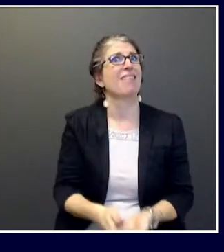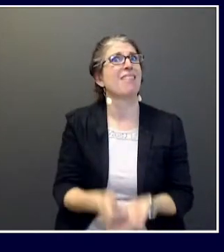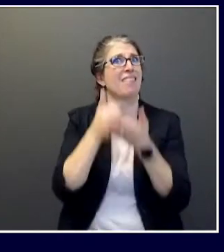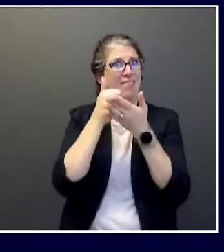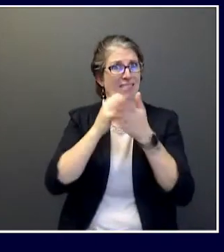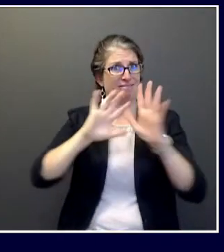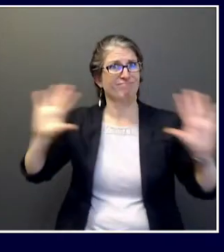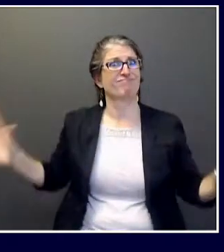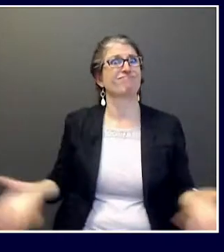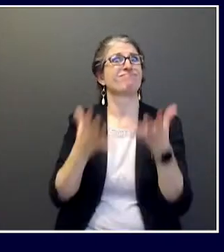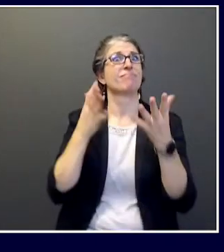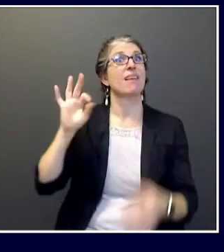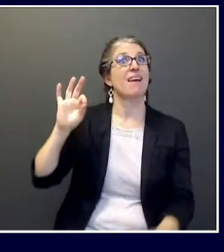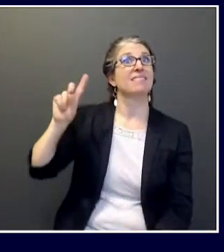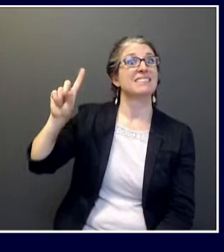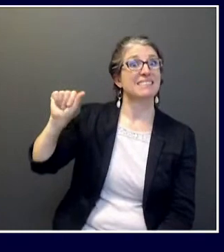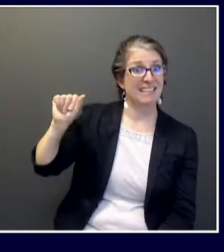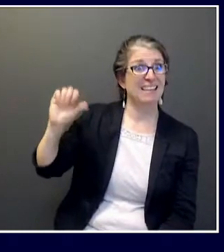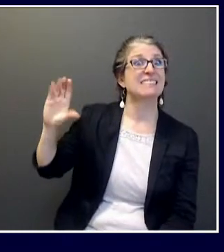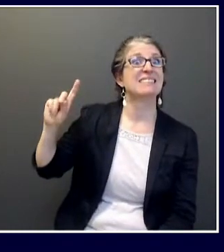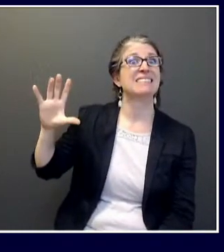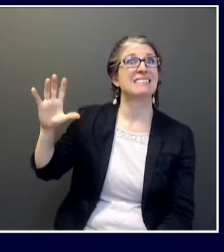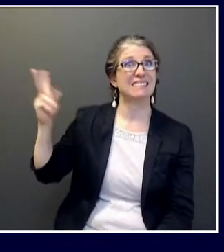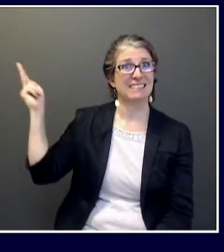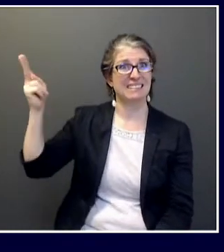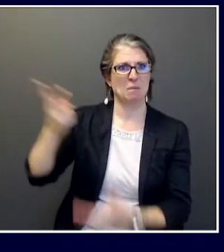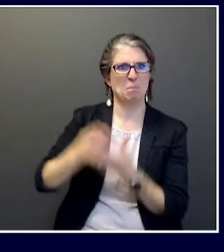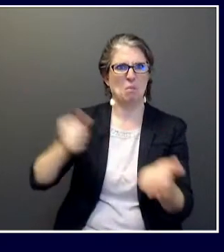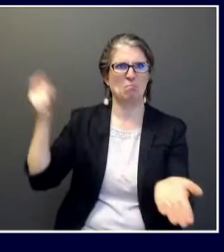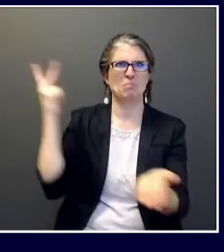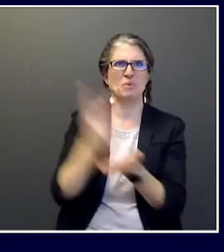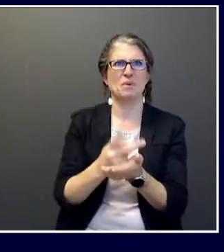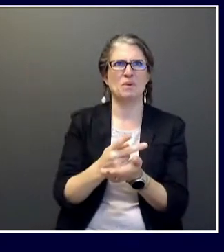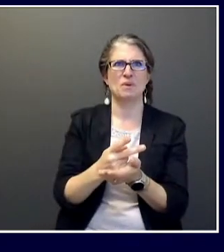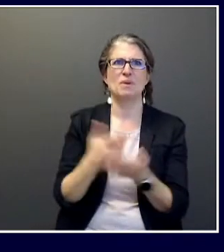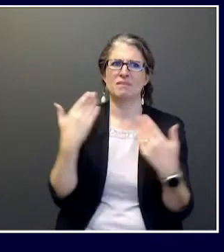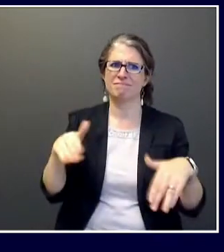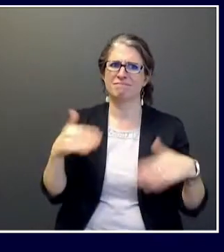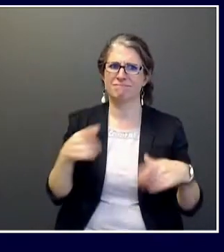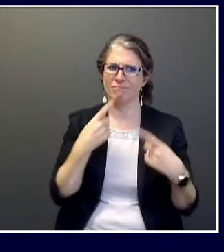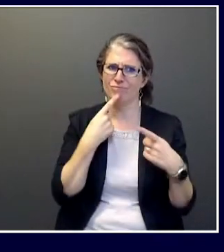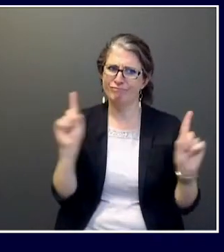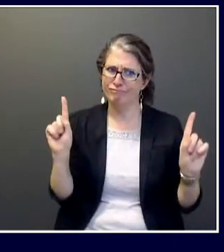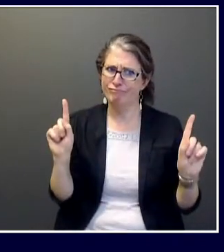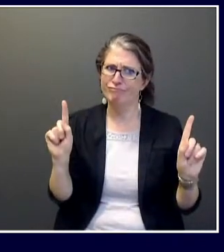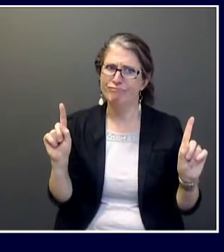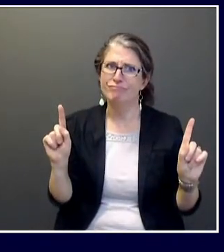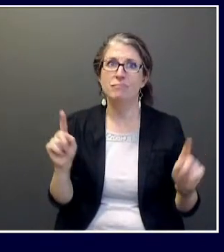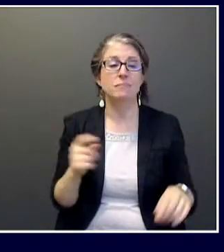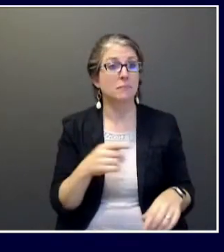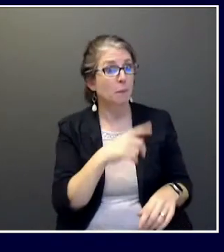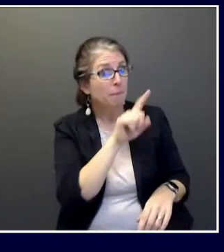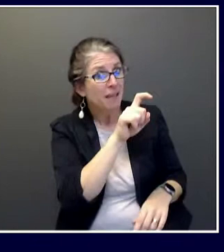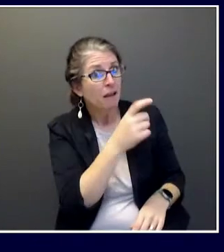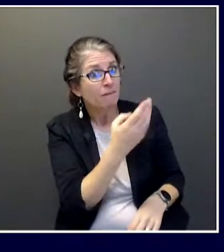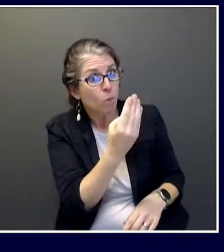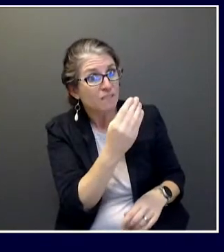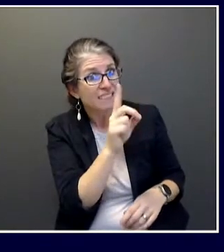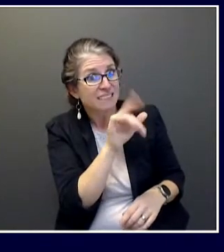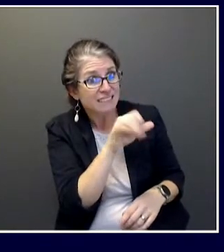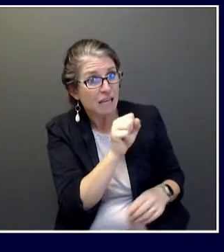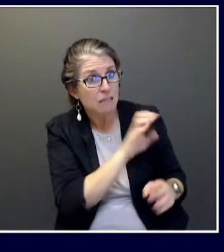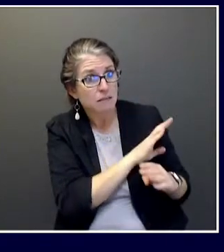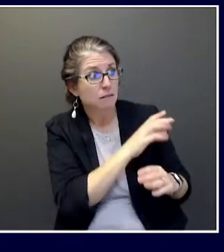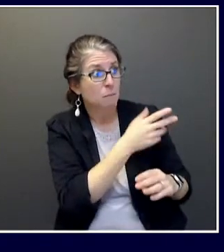signing off on it. And does it take 2 weeks for that protection to kick in? It happens